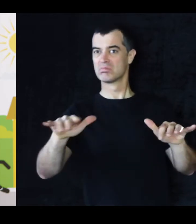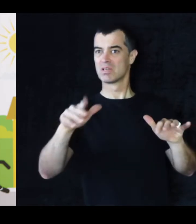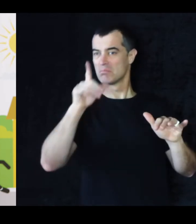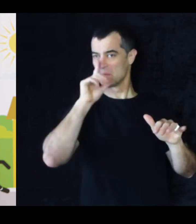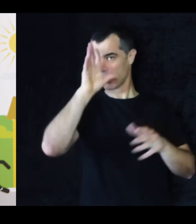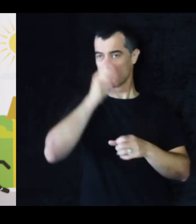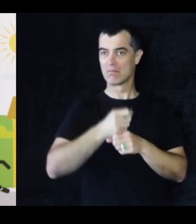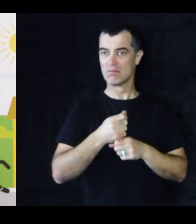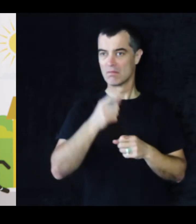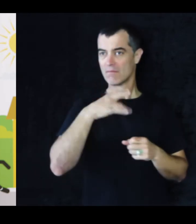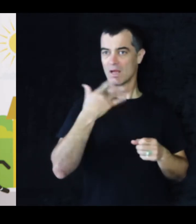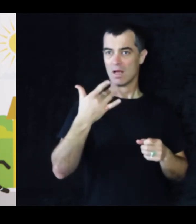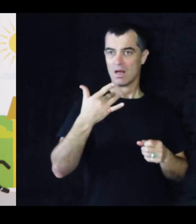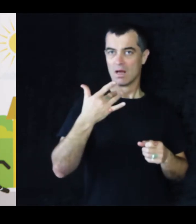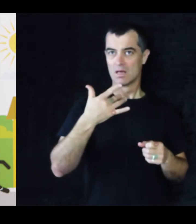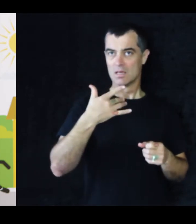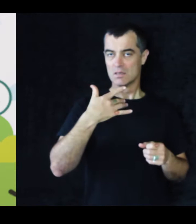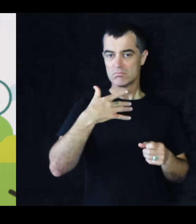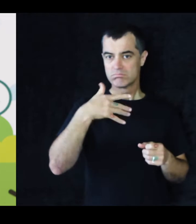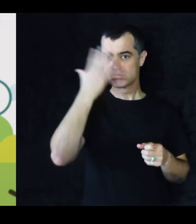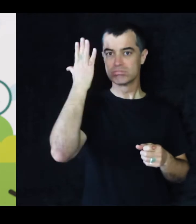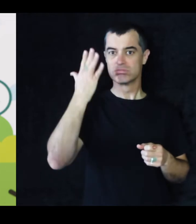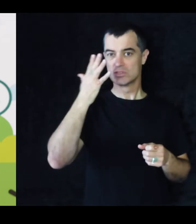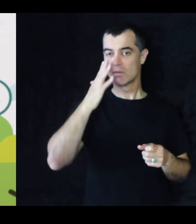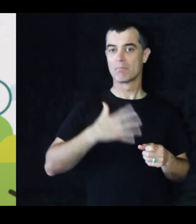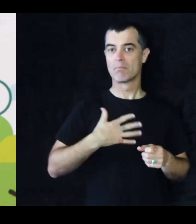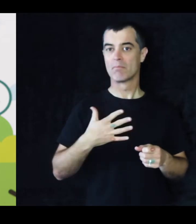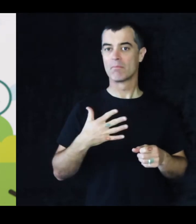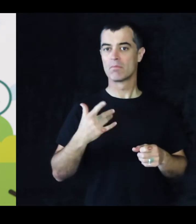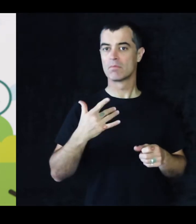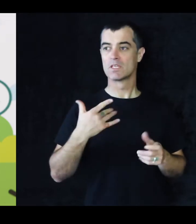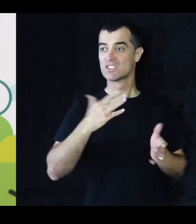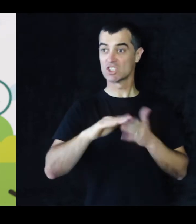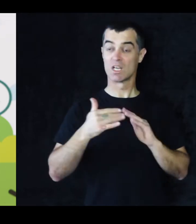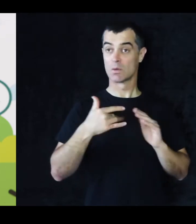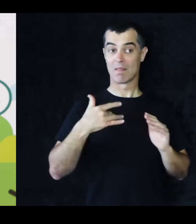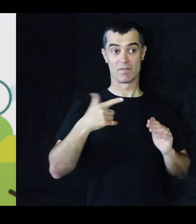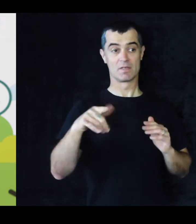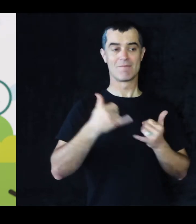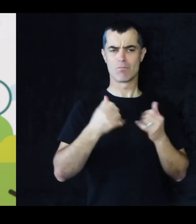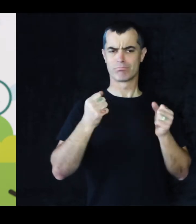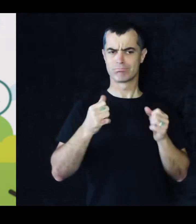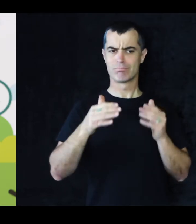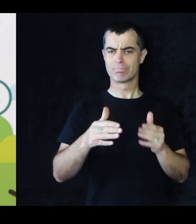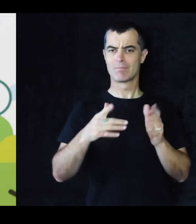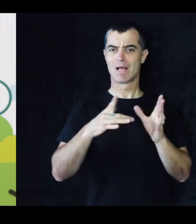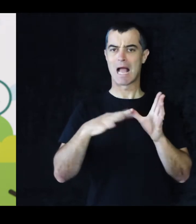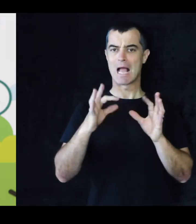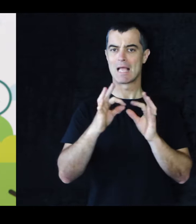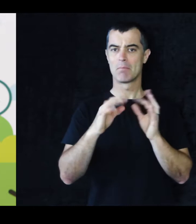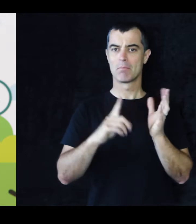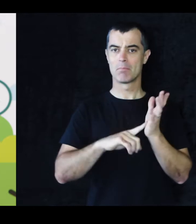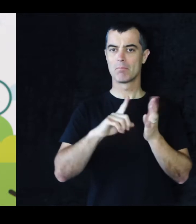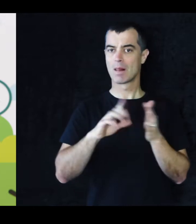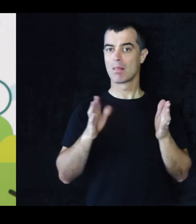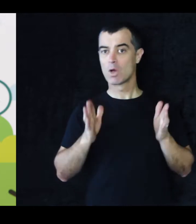and you feel shame. We live in a society that is very able-bodied, and